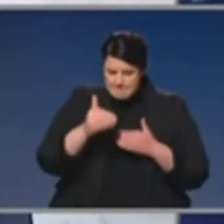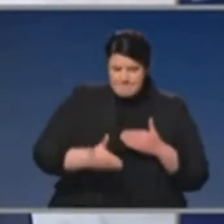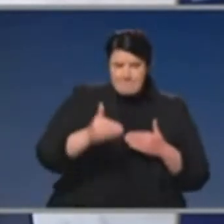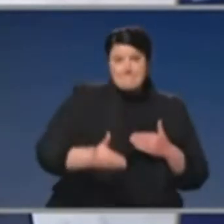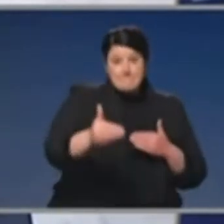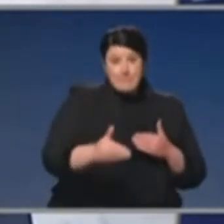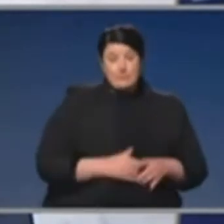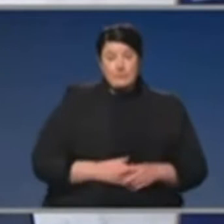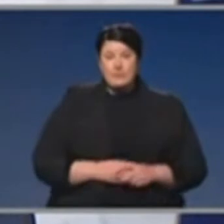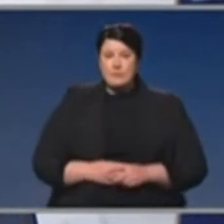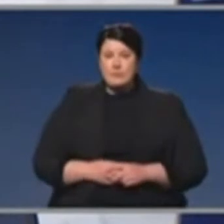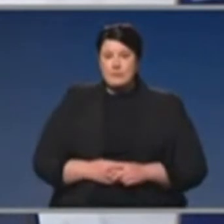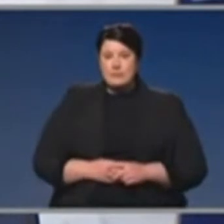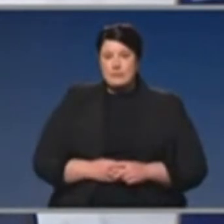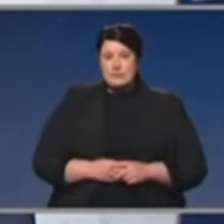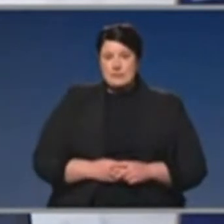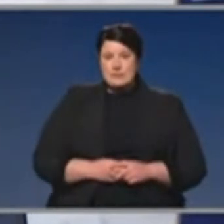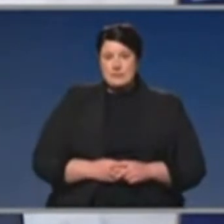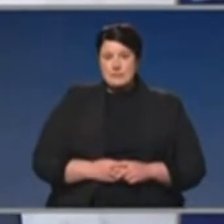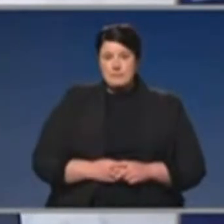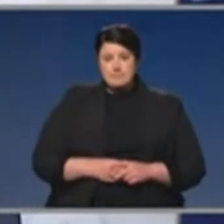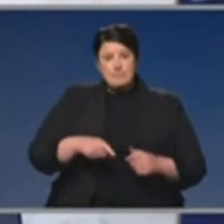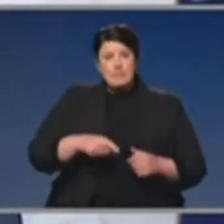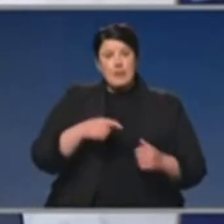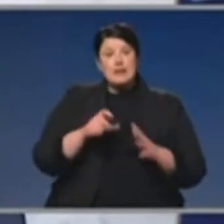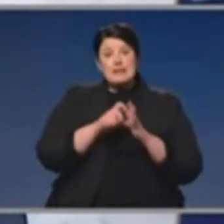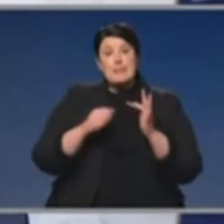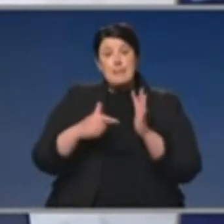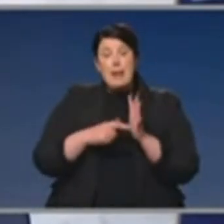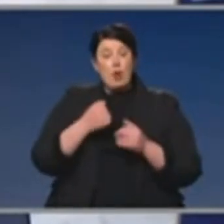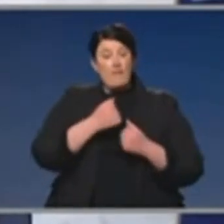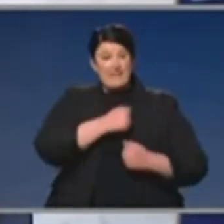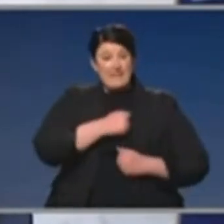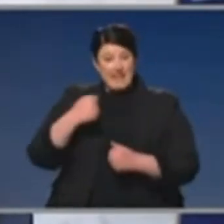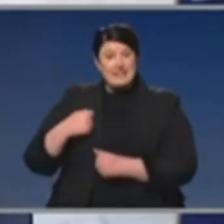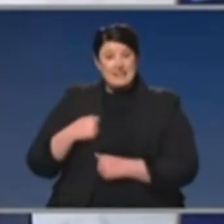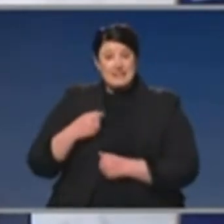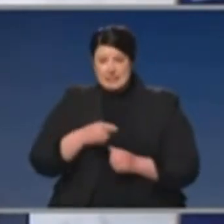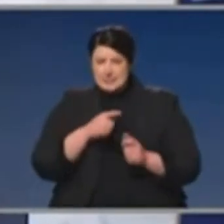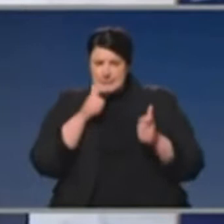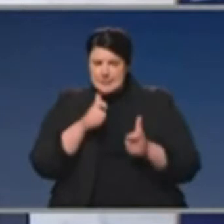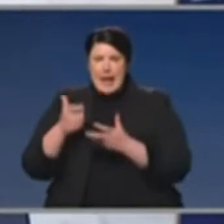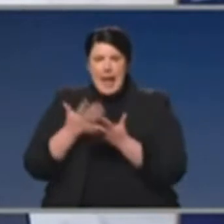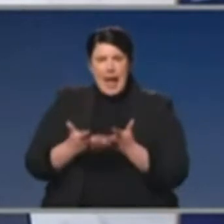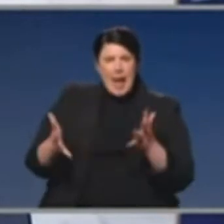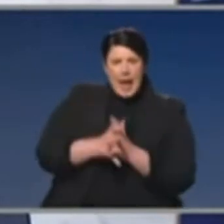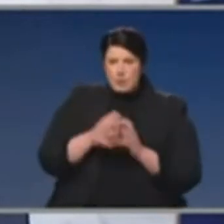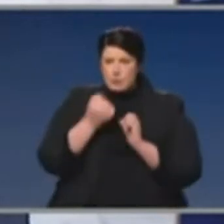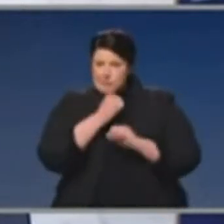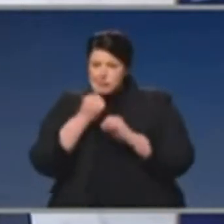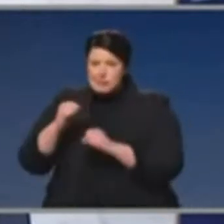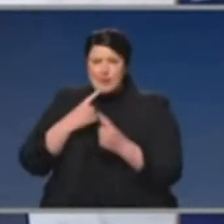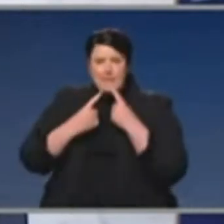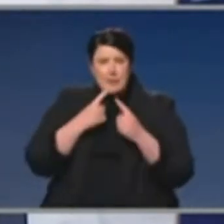been an enormous amount of work done by the Department of Defence, and I thank the Minister, Linda Reynolds, very sincerely, and similarly with